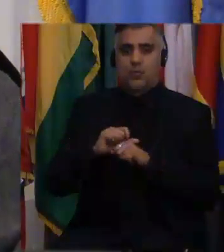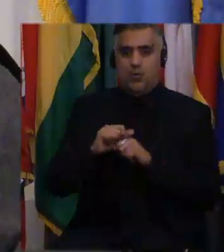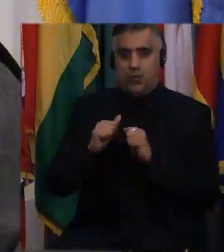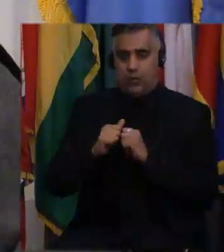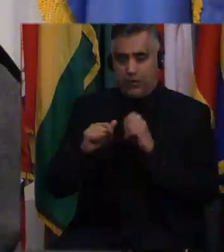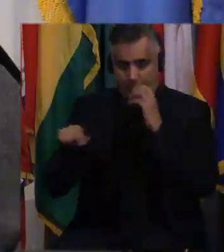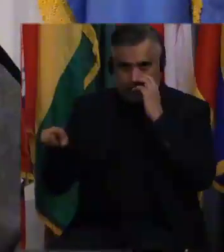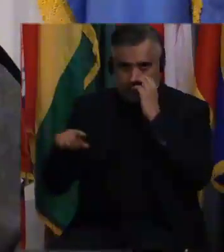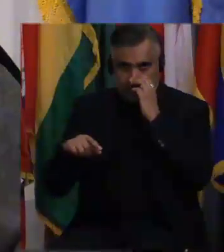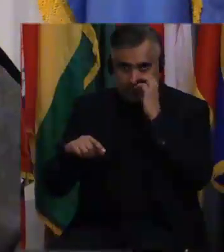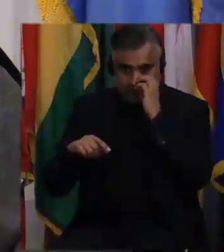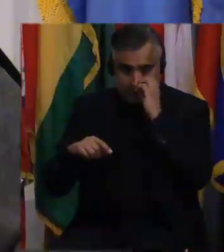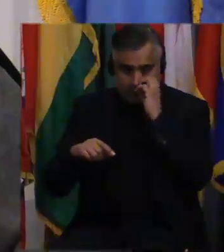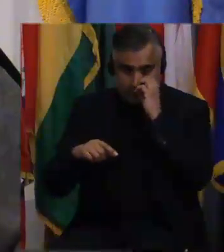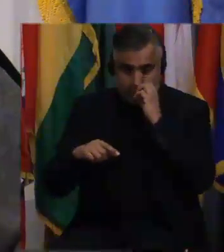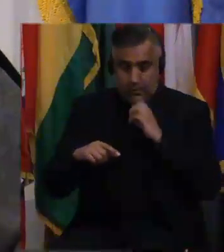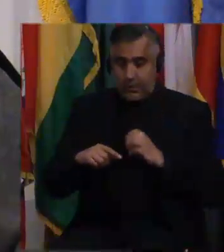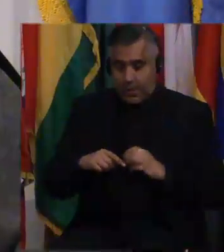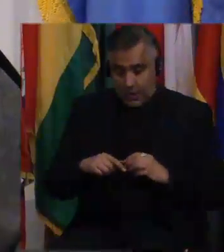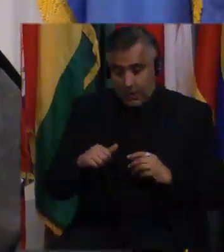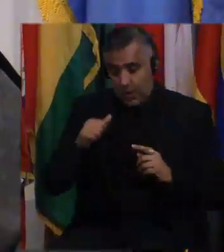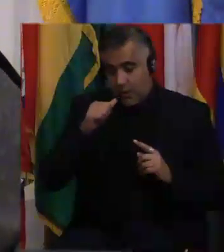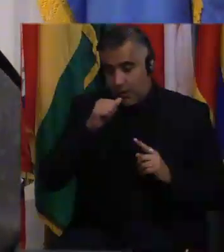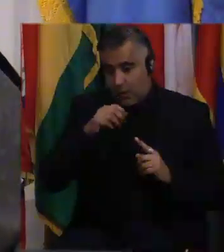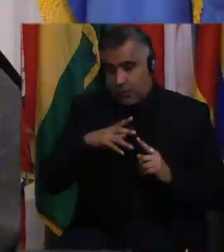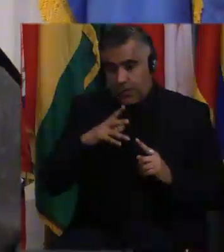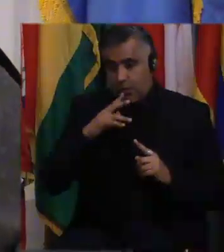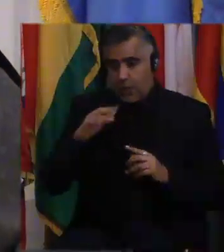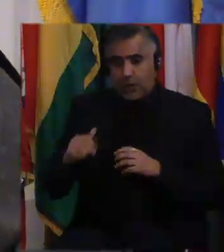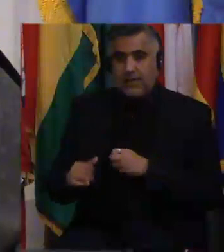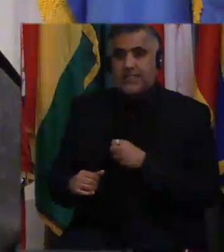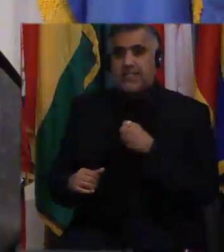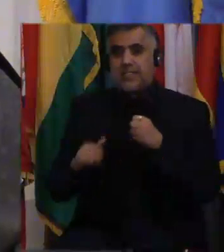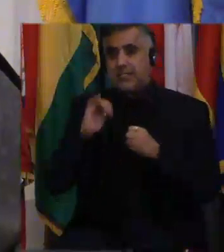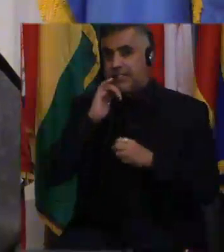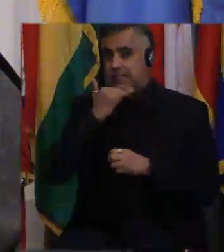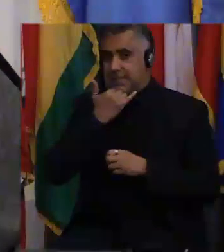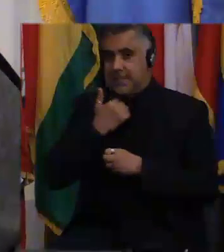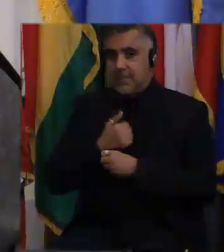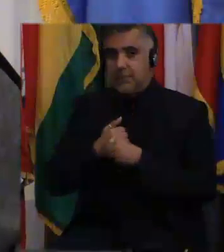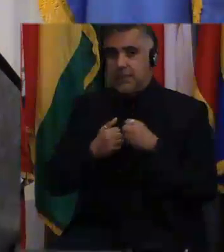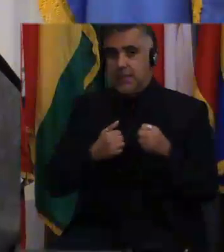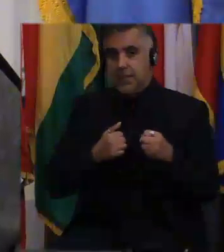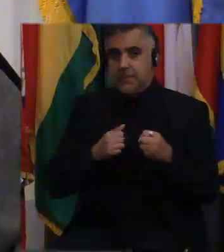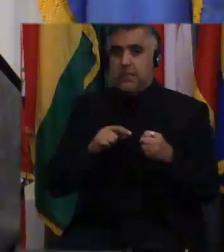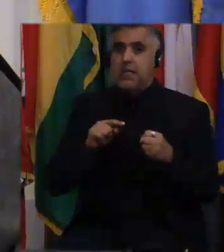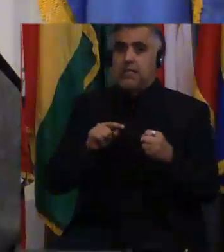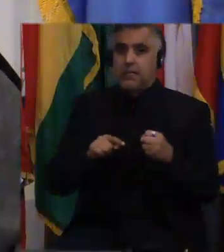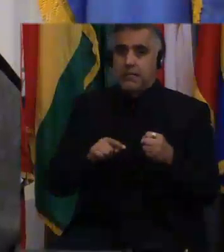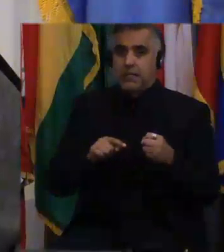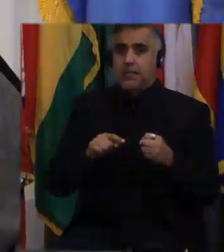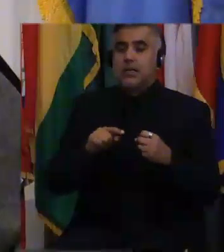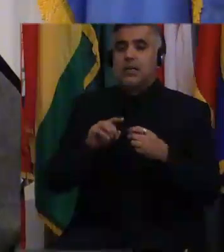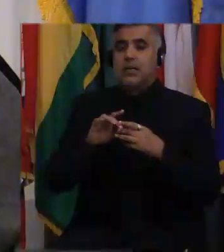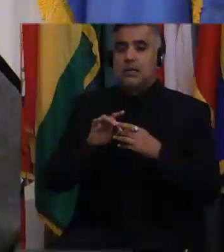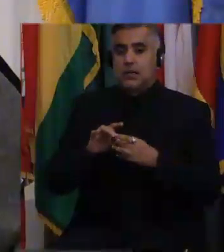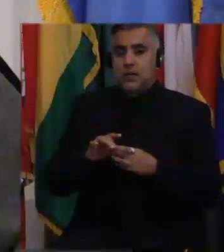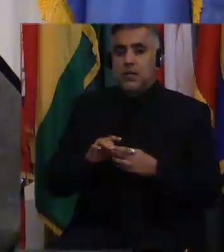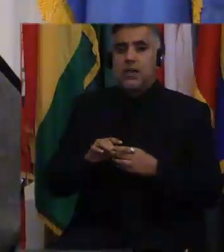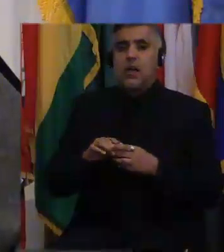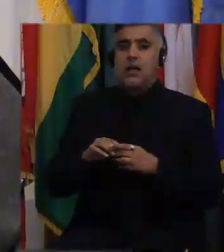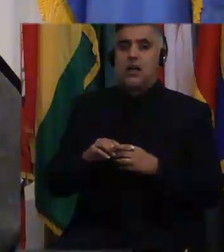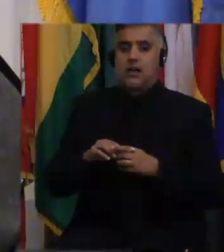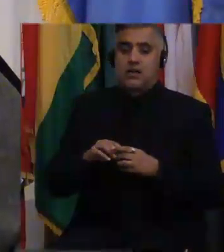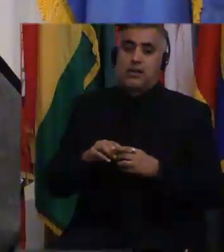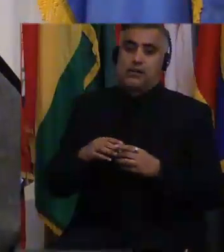to the women who are displaced and their plight, this, of course, is a particularly